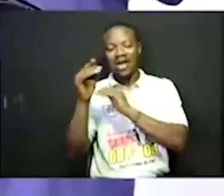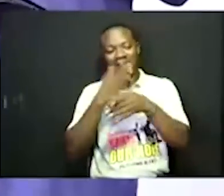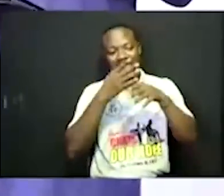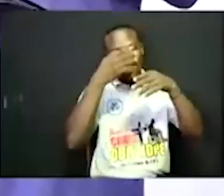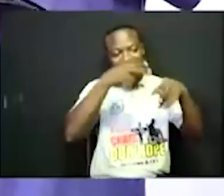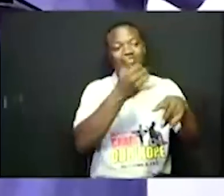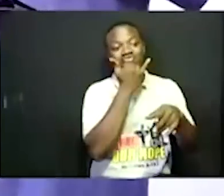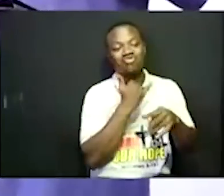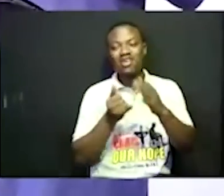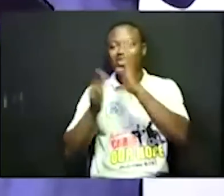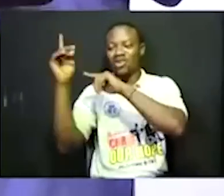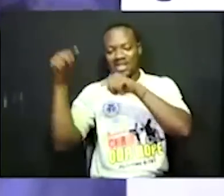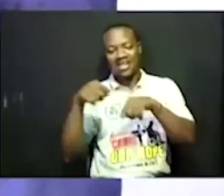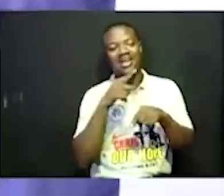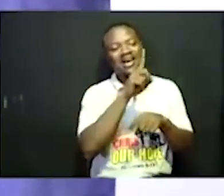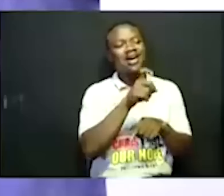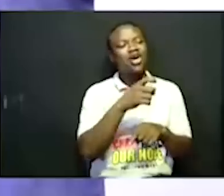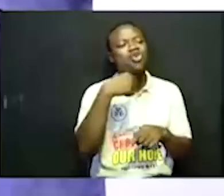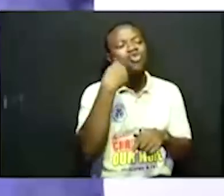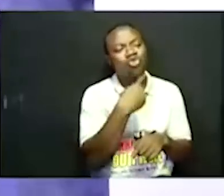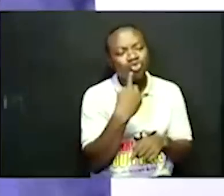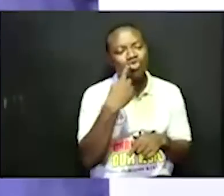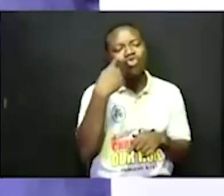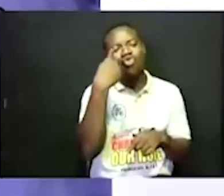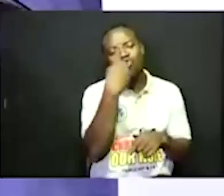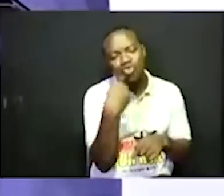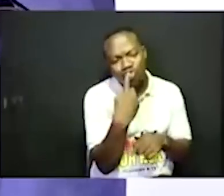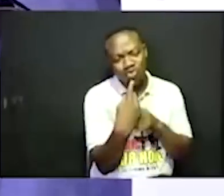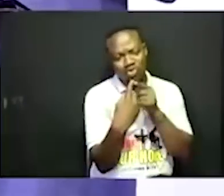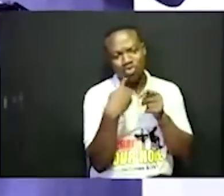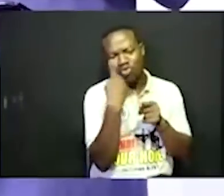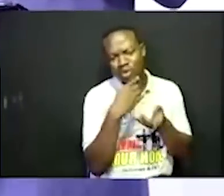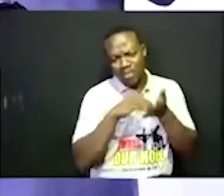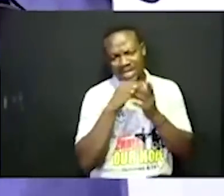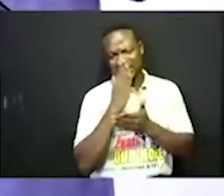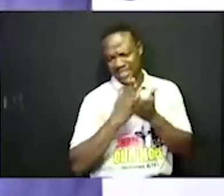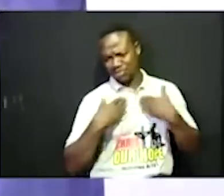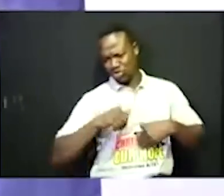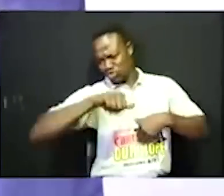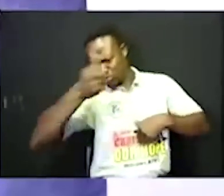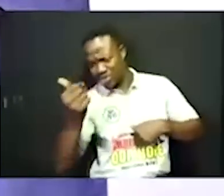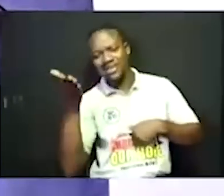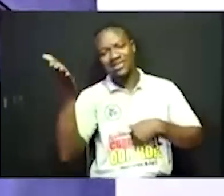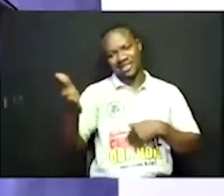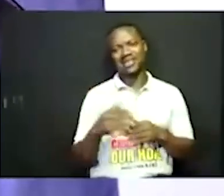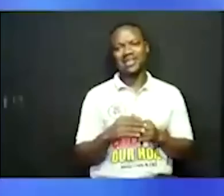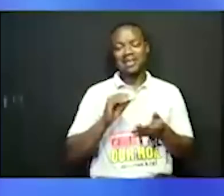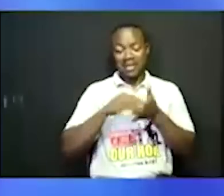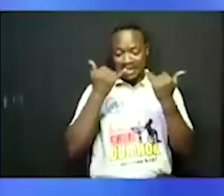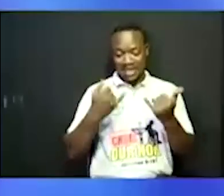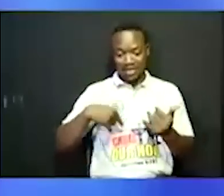bro, bear, or Pepikuha, bear, and what you need a tree. And it's Sabre, and Roma Wumpa. Yeah. You can't have all